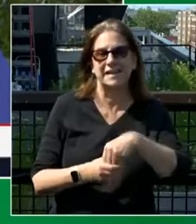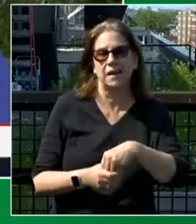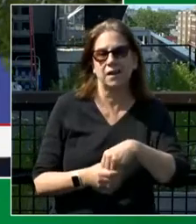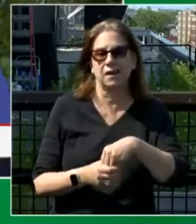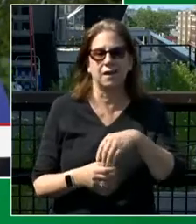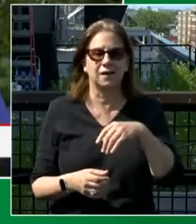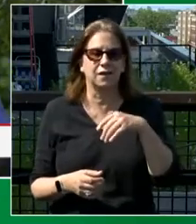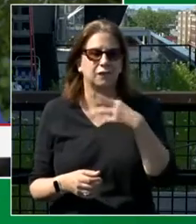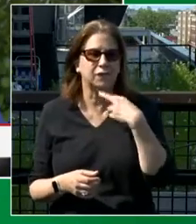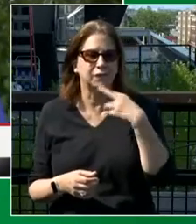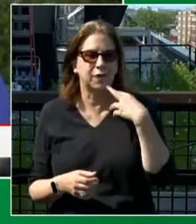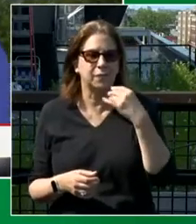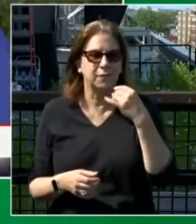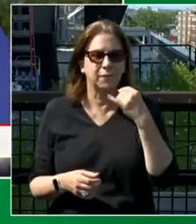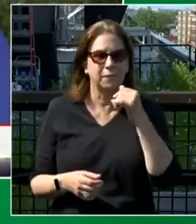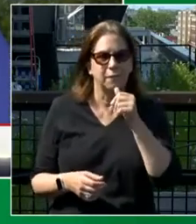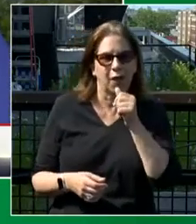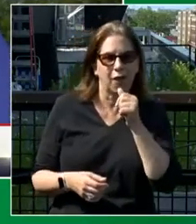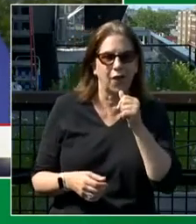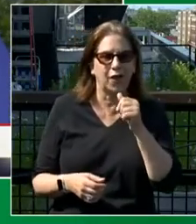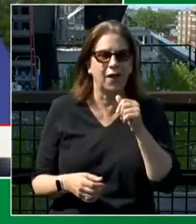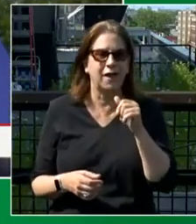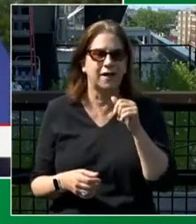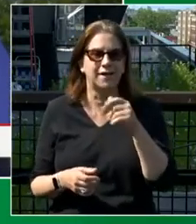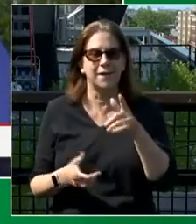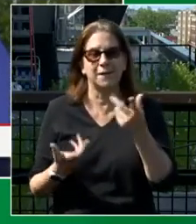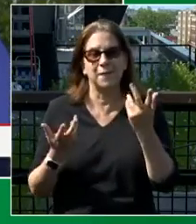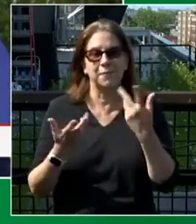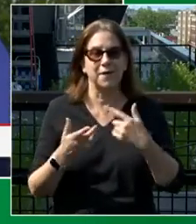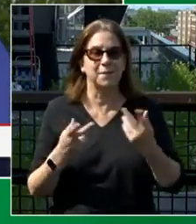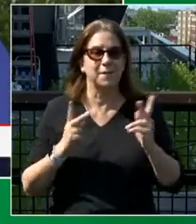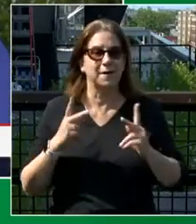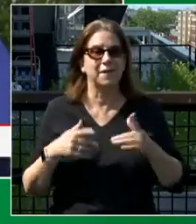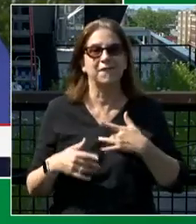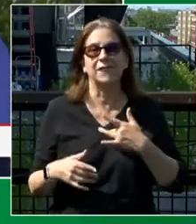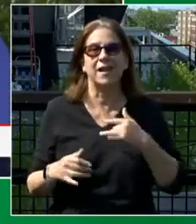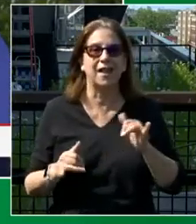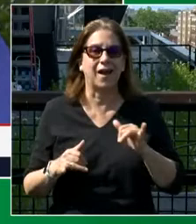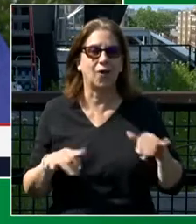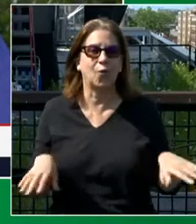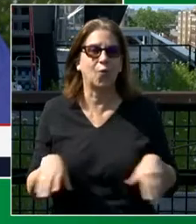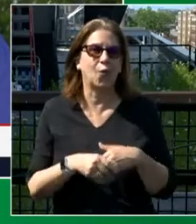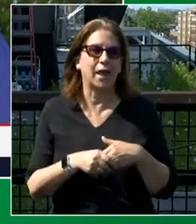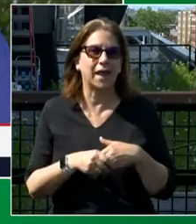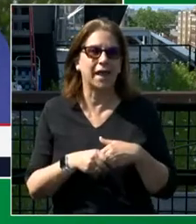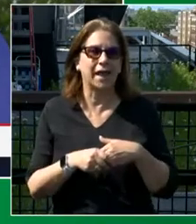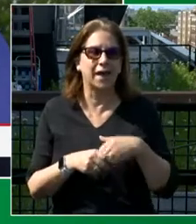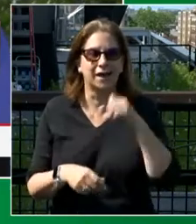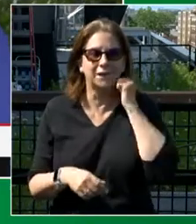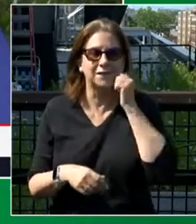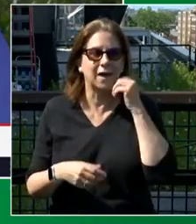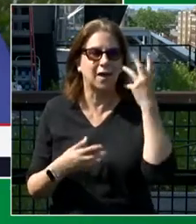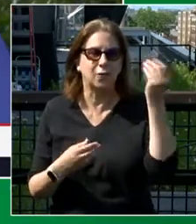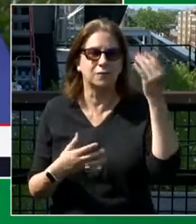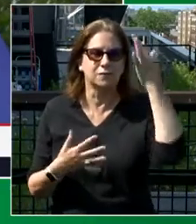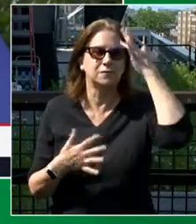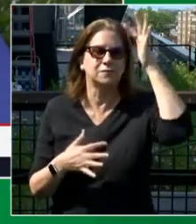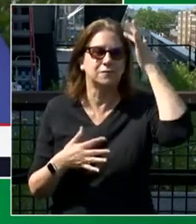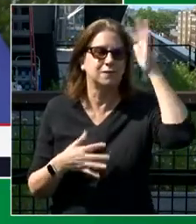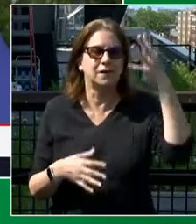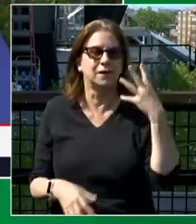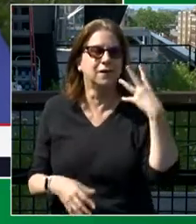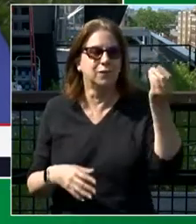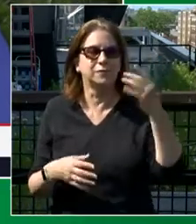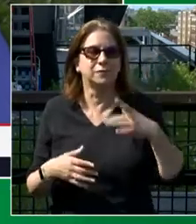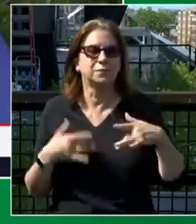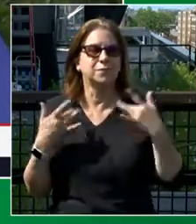Do you have weddings? Do you host a lot of weddings here, or We do. And when do you think that business sort of will pick up? Well, we had one sneak in like